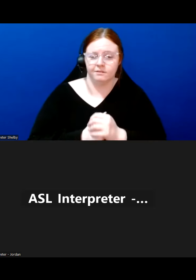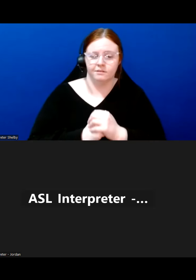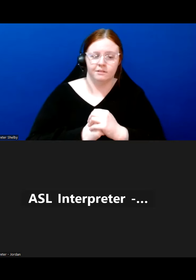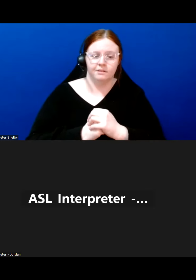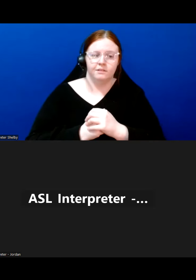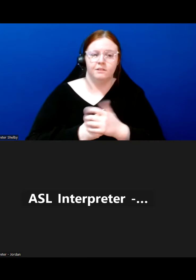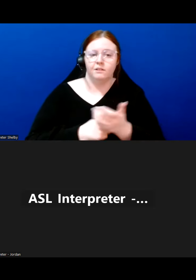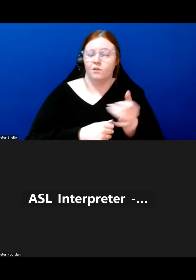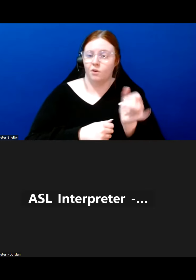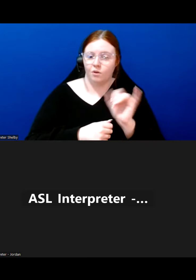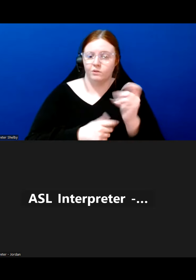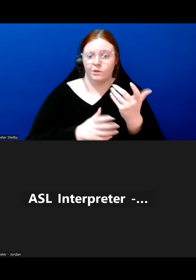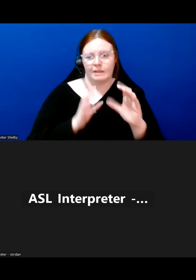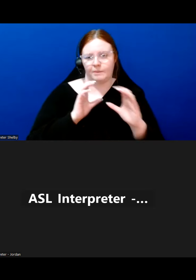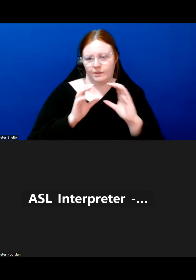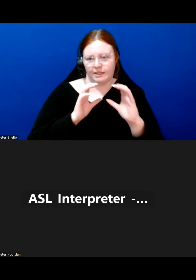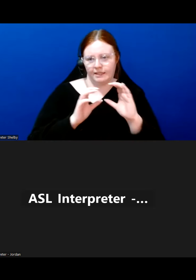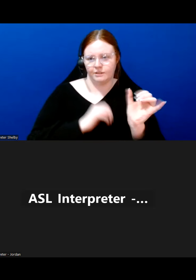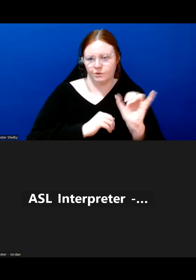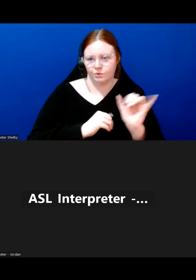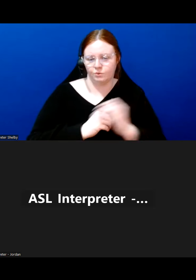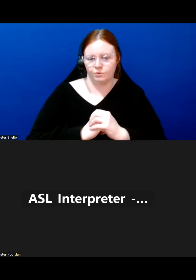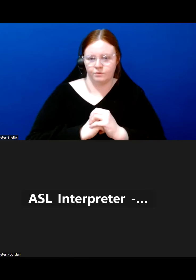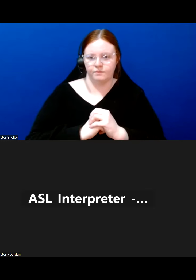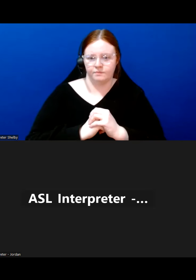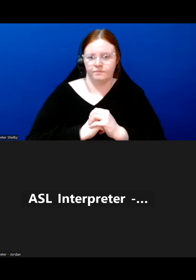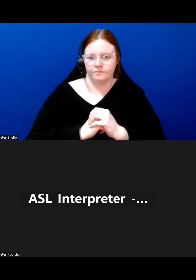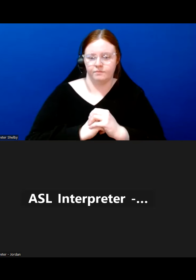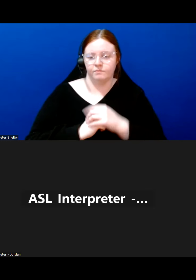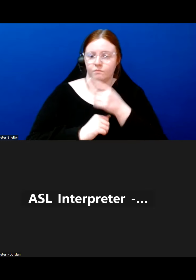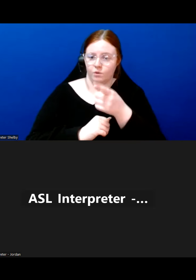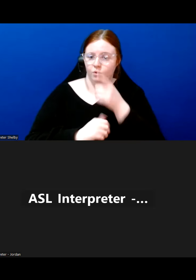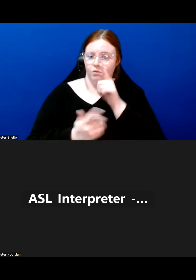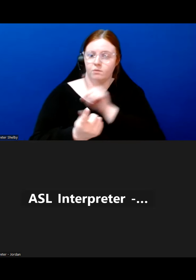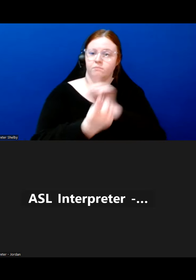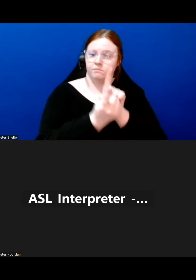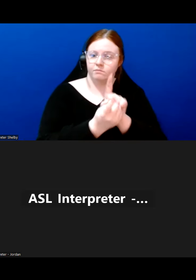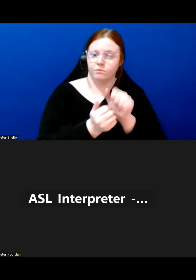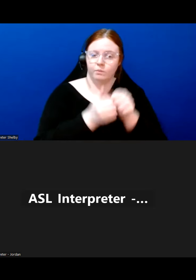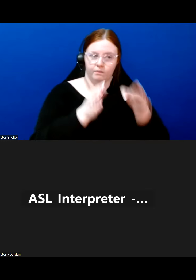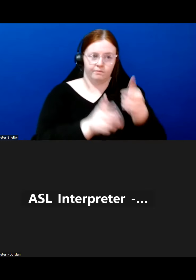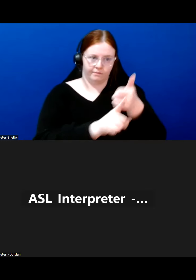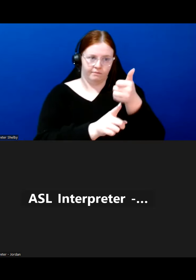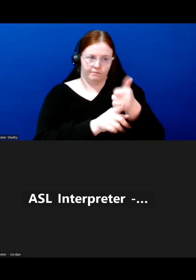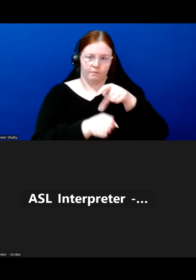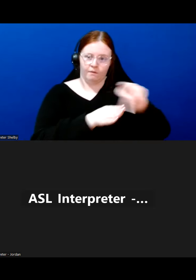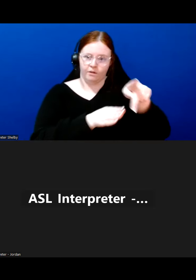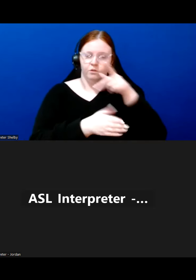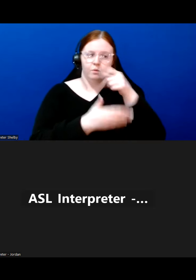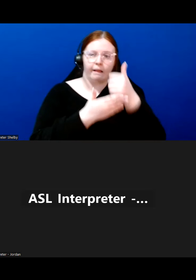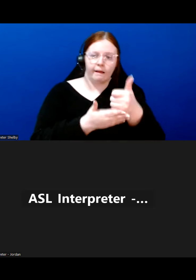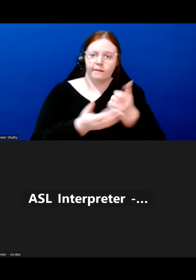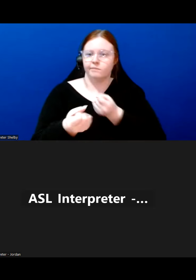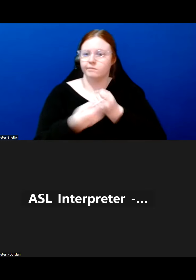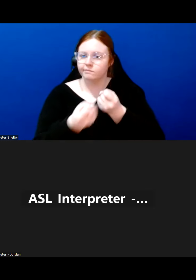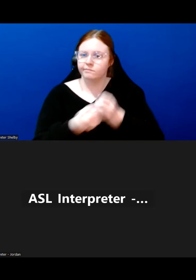also communicating. You work with a professional for a reason. They're there to support you and help you. And if